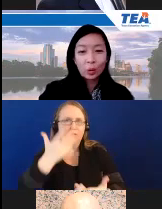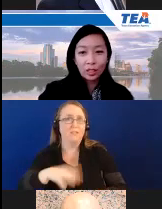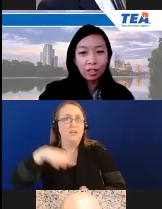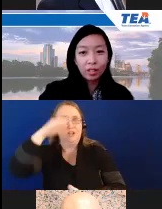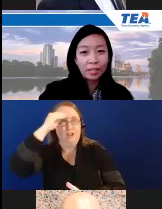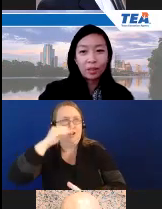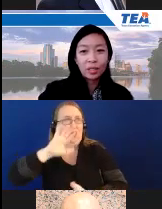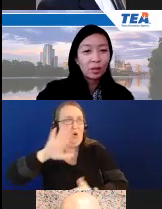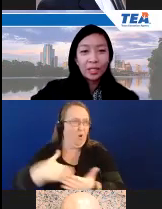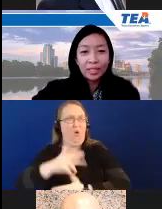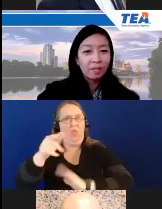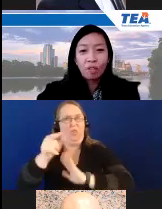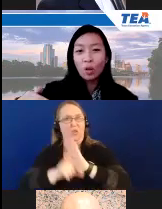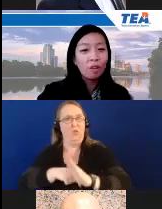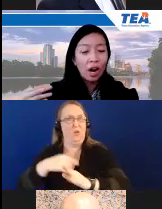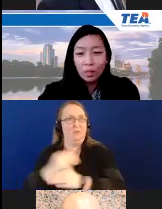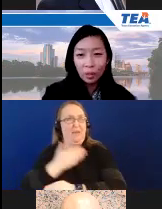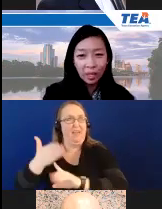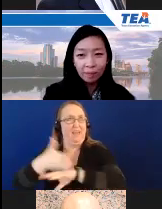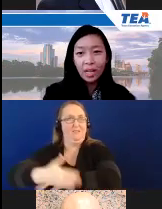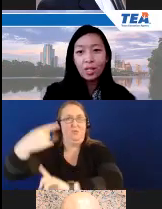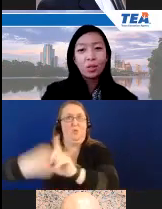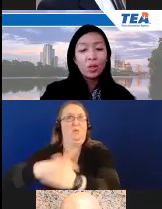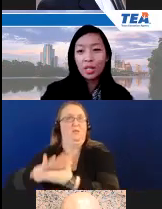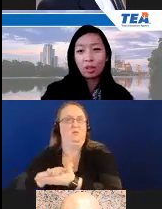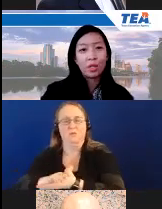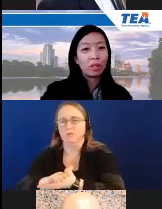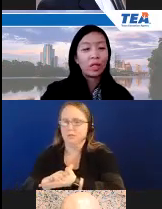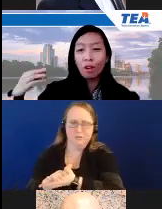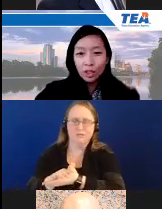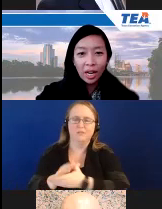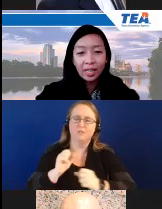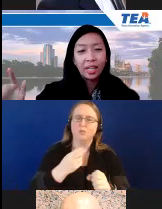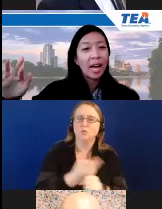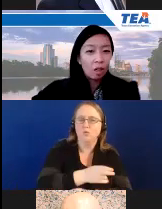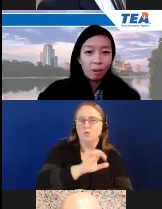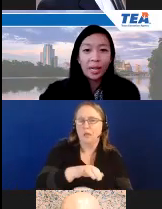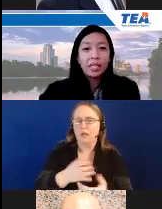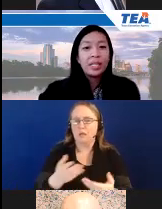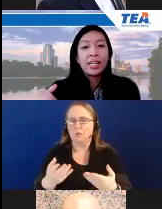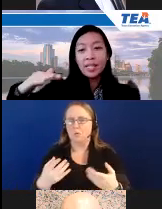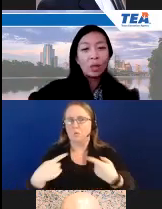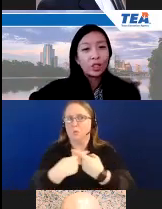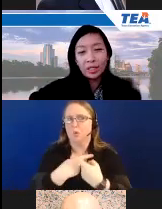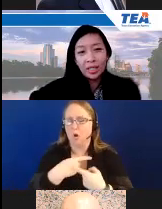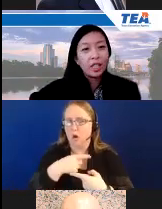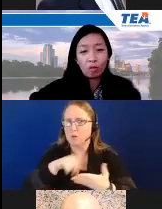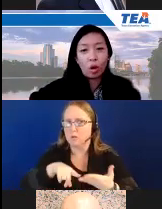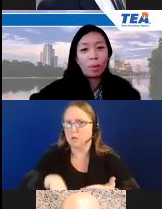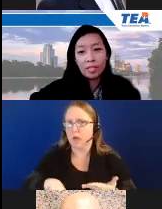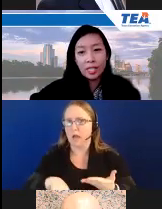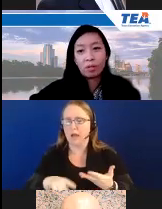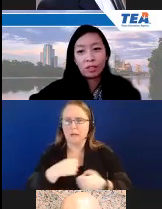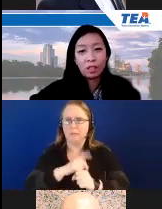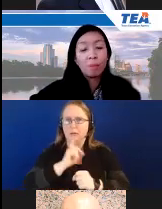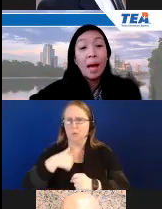after school started, right? So you see these few and far between, and you use interims to really cross-check and calibrate, is what you're seeing in your